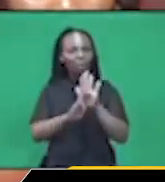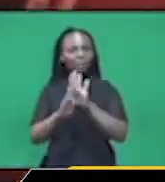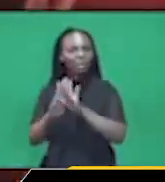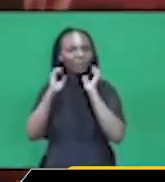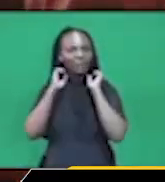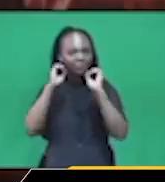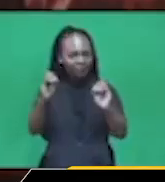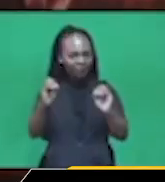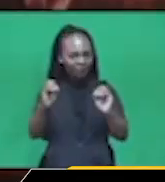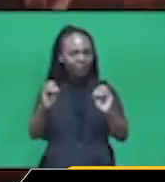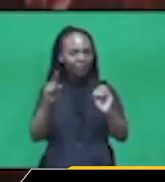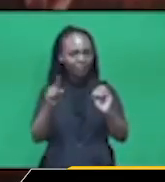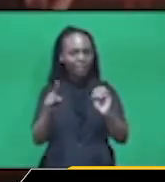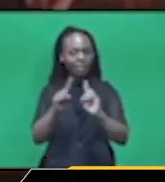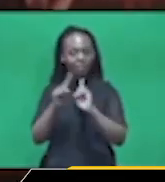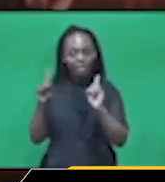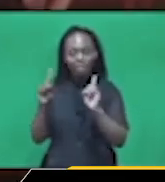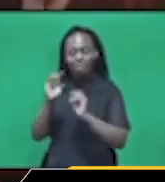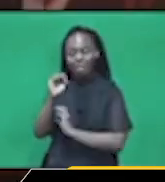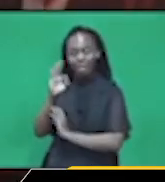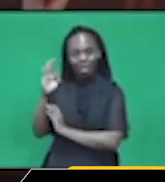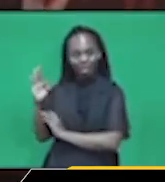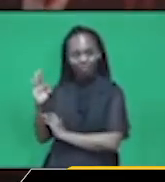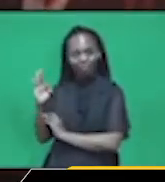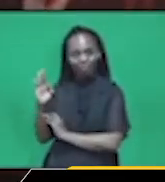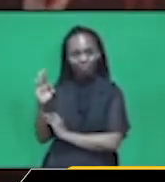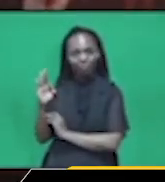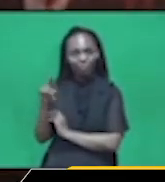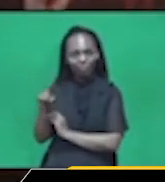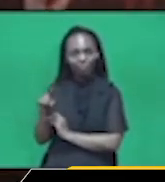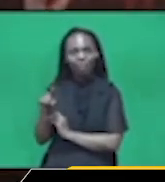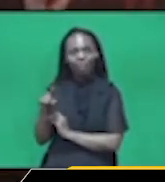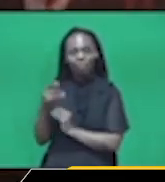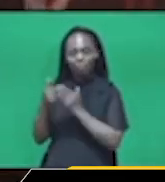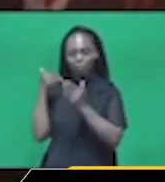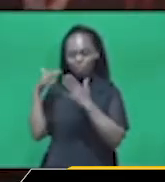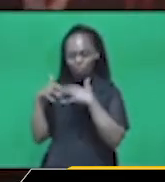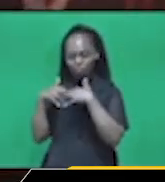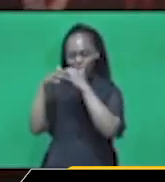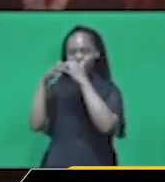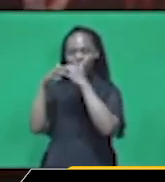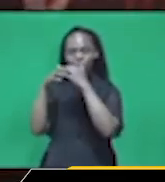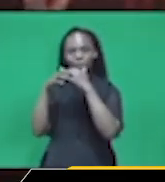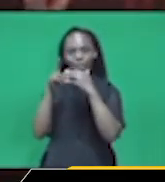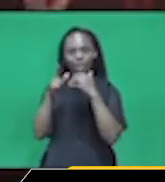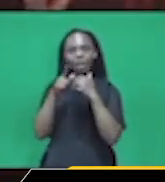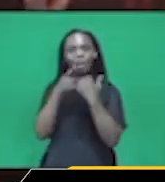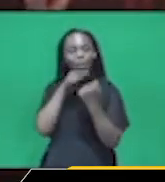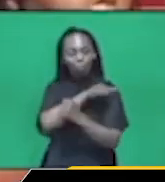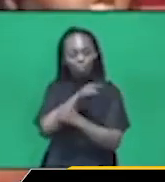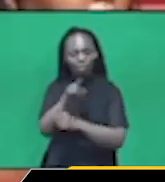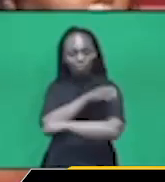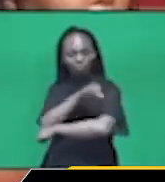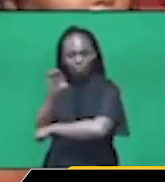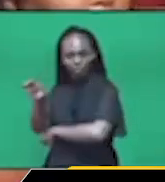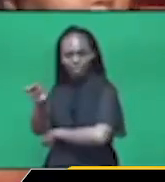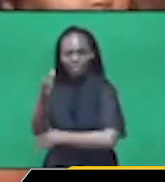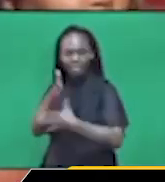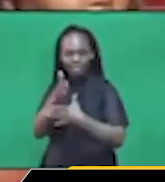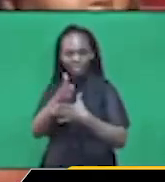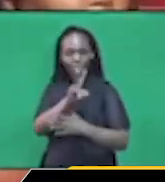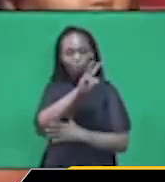economic fighters, President, it proved to be up to the task. In